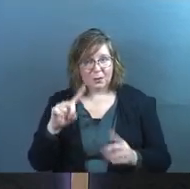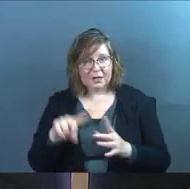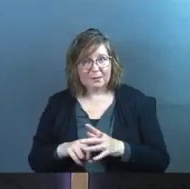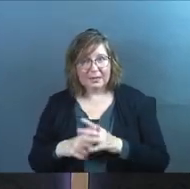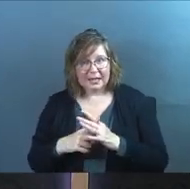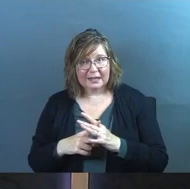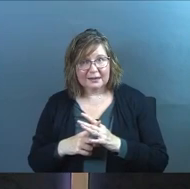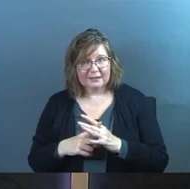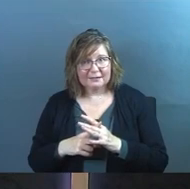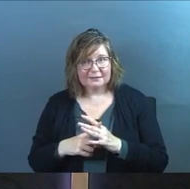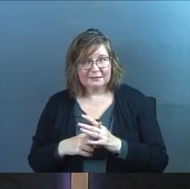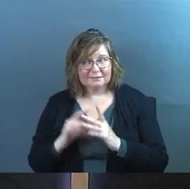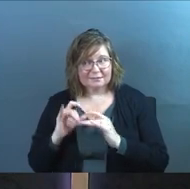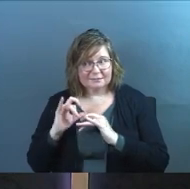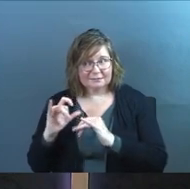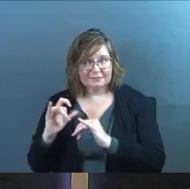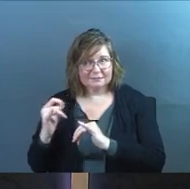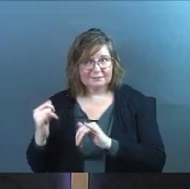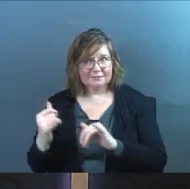beginning?